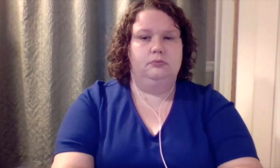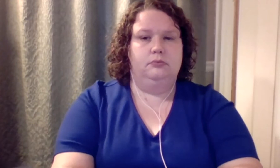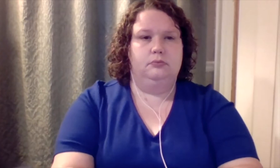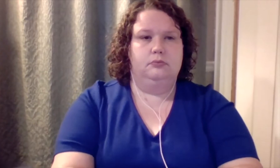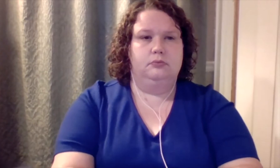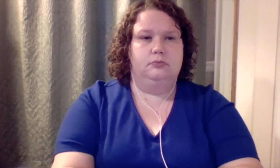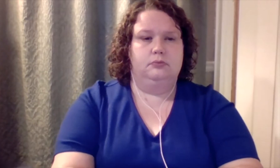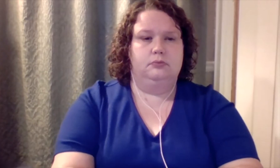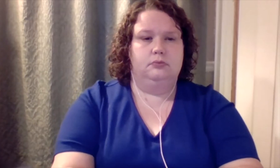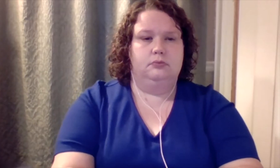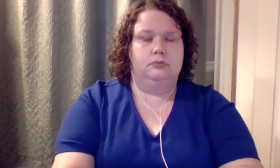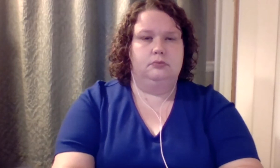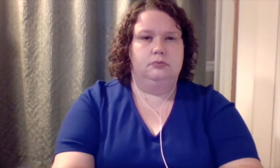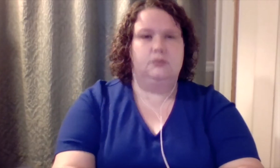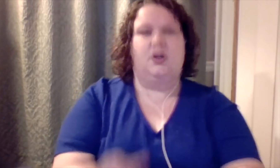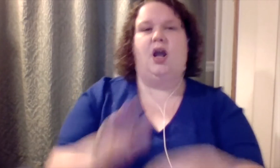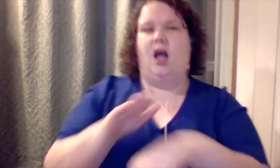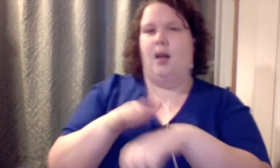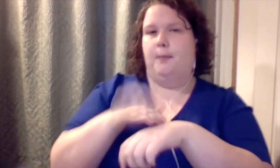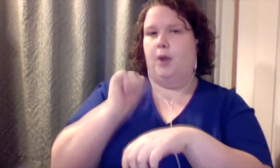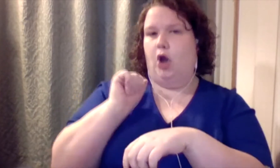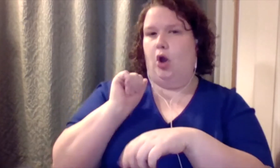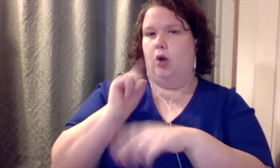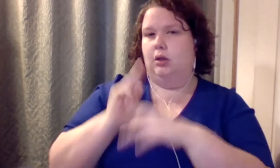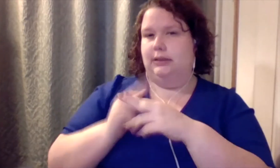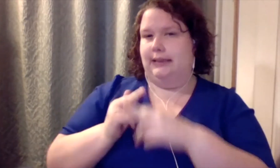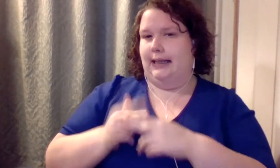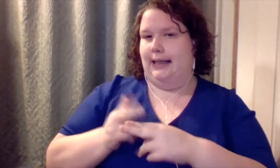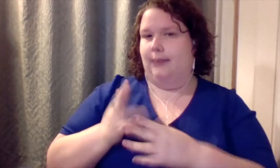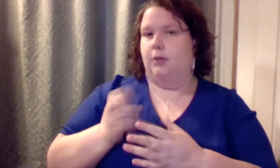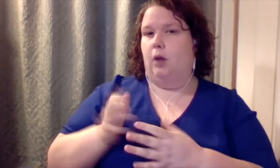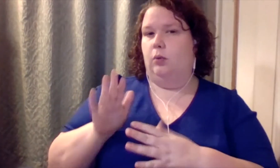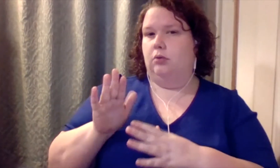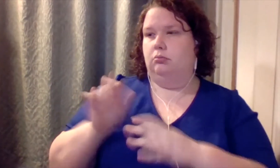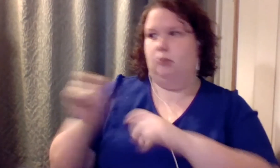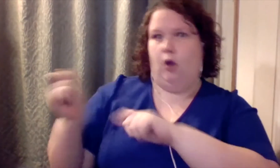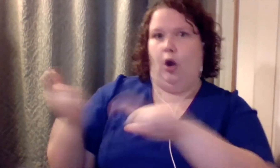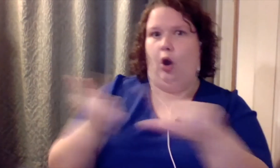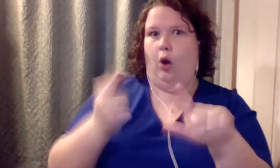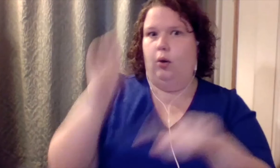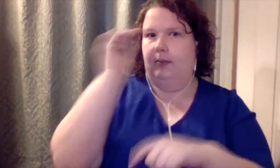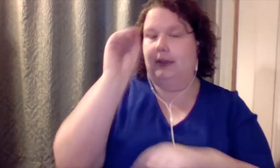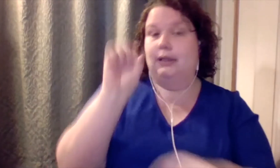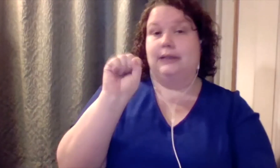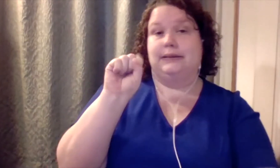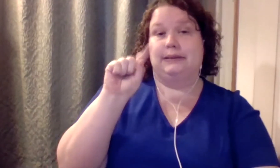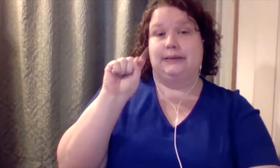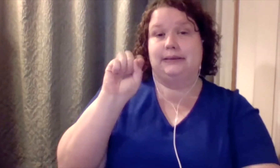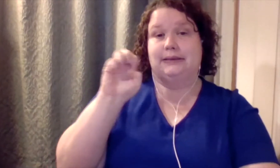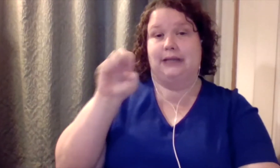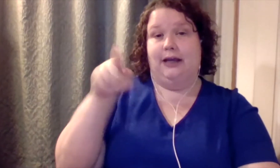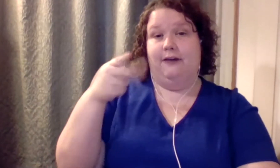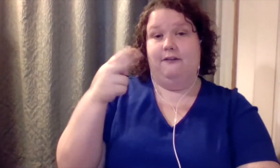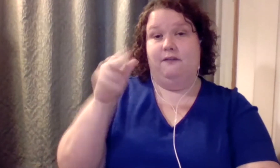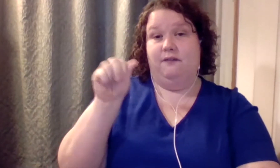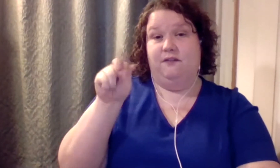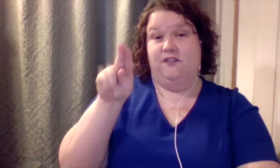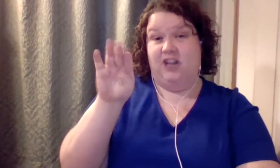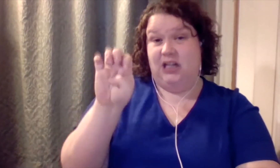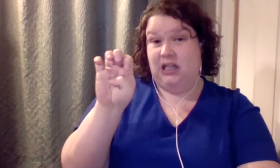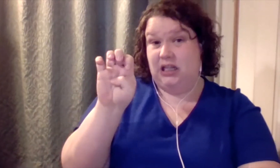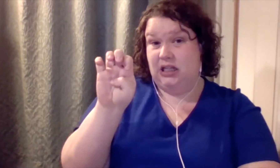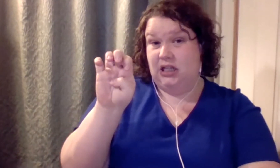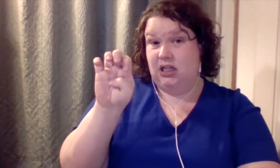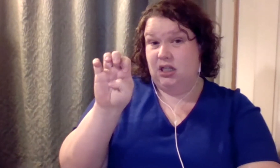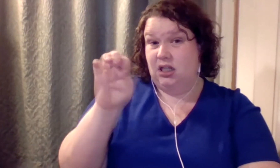I'm going to call some people out. I want to make sure we hear from everybody here. Stephanie, do you have anything as far as, do you feel like we're